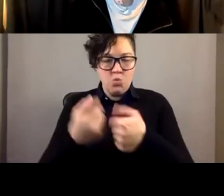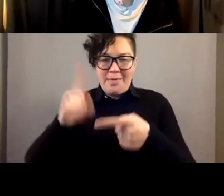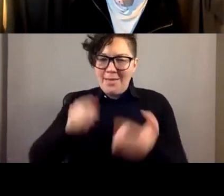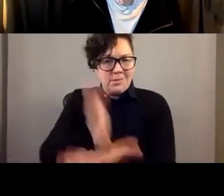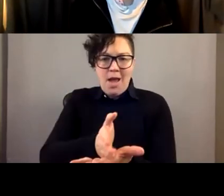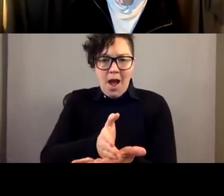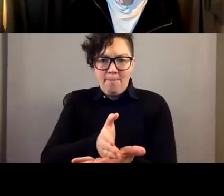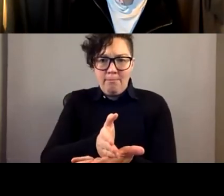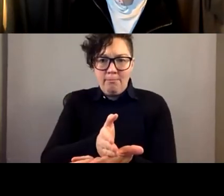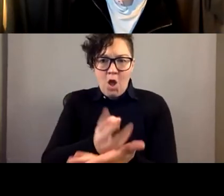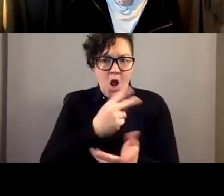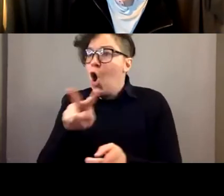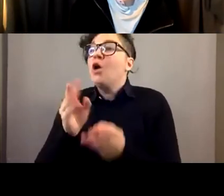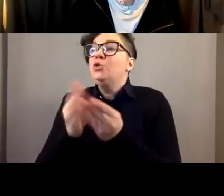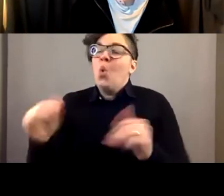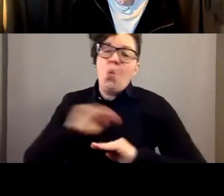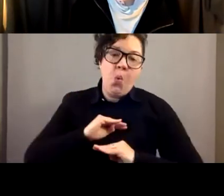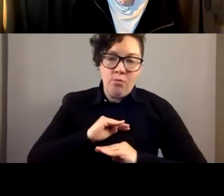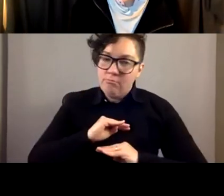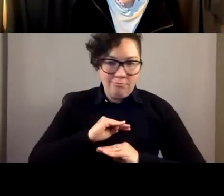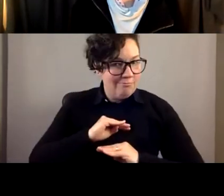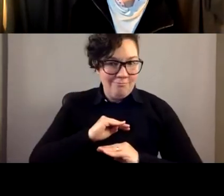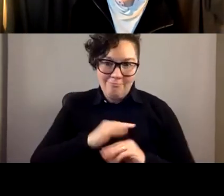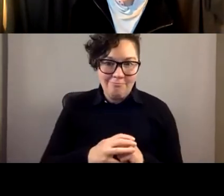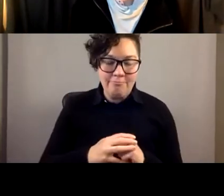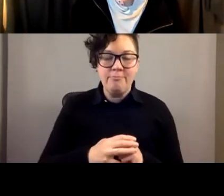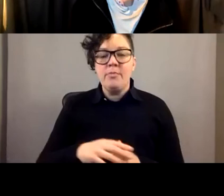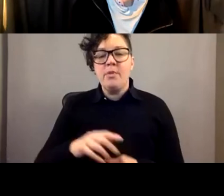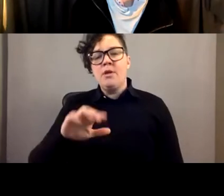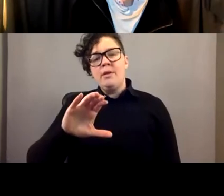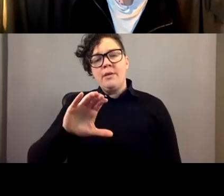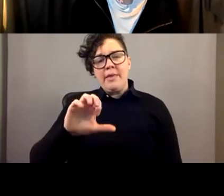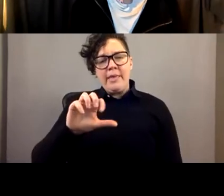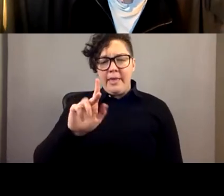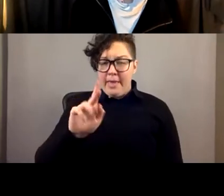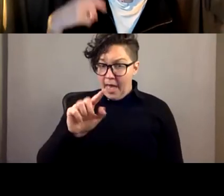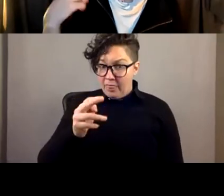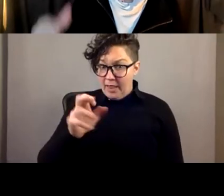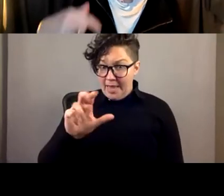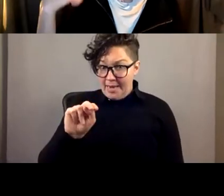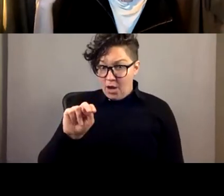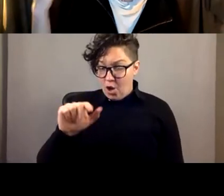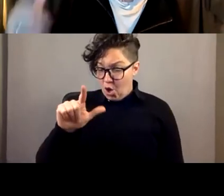I do think that it's helpful to read books like Kathleen Ballou's book, Bring Home the War, which is about